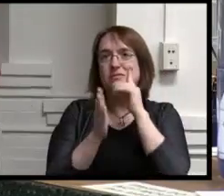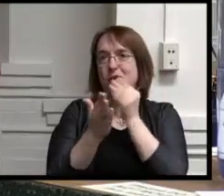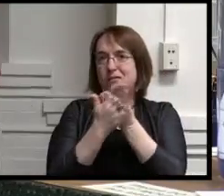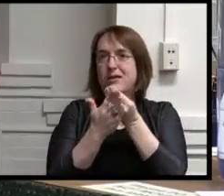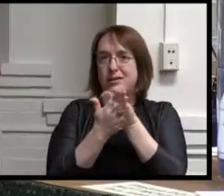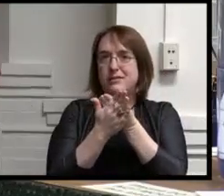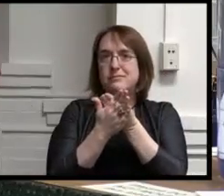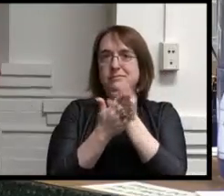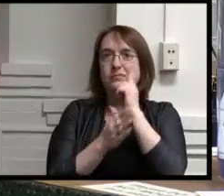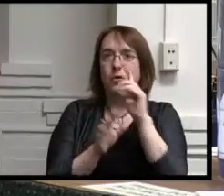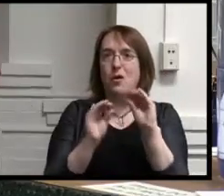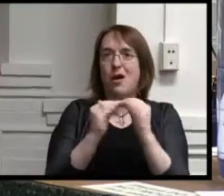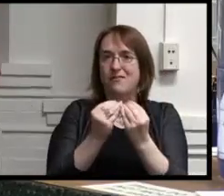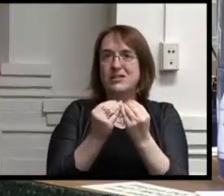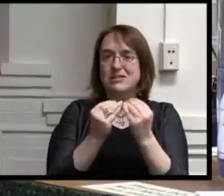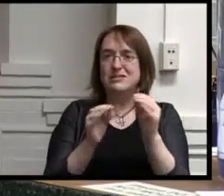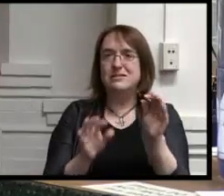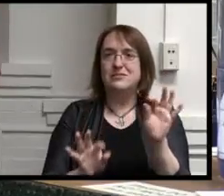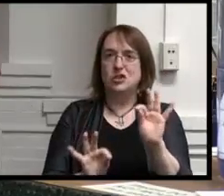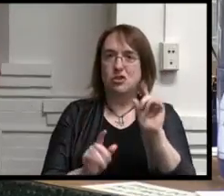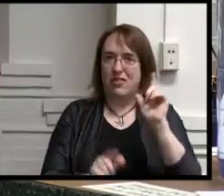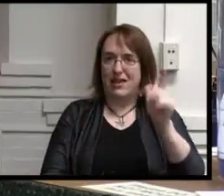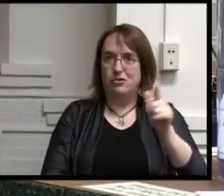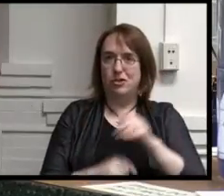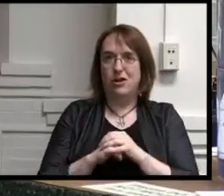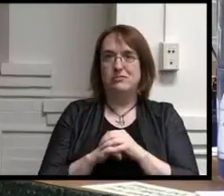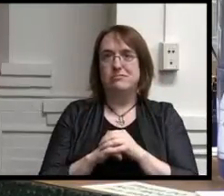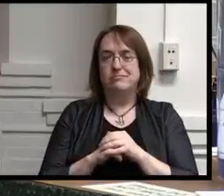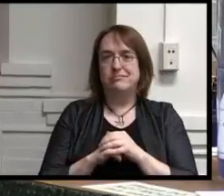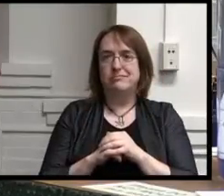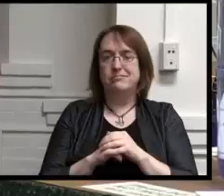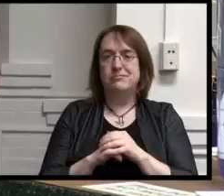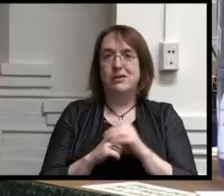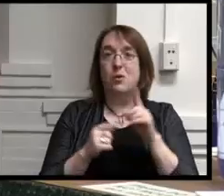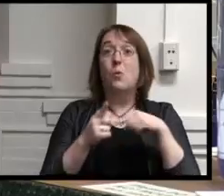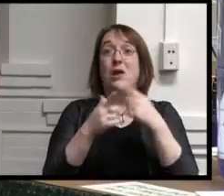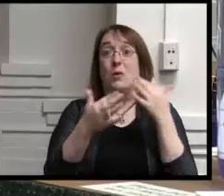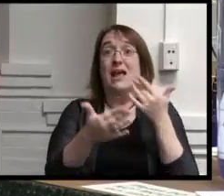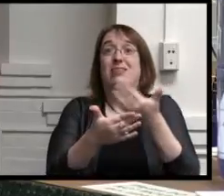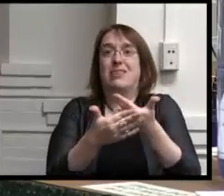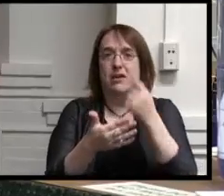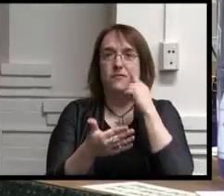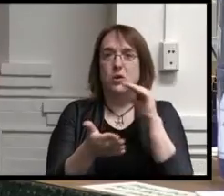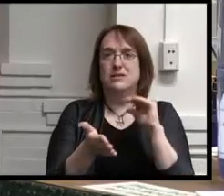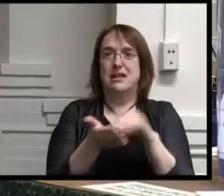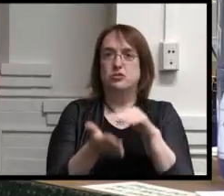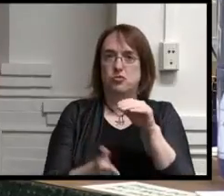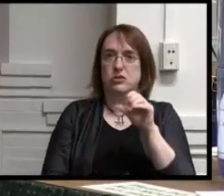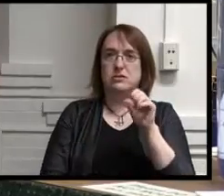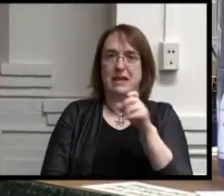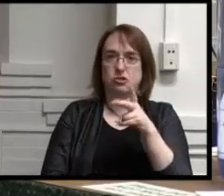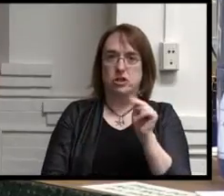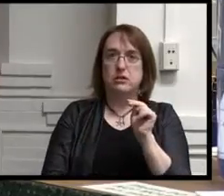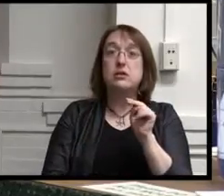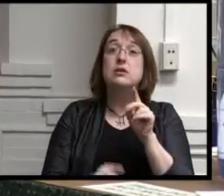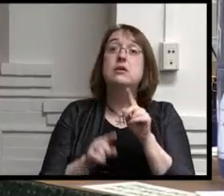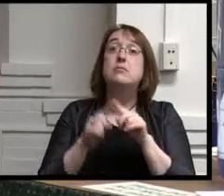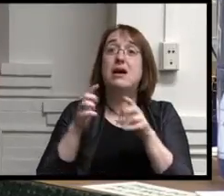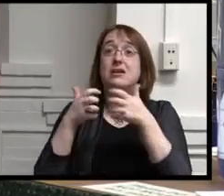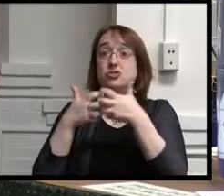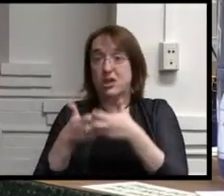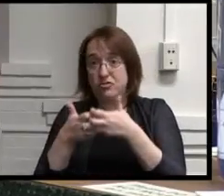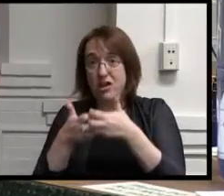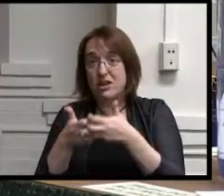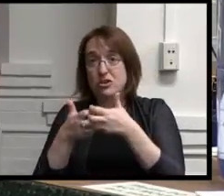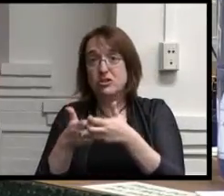of office furnishings for the administrative offices at Central when we get to that part of the job. But there'll be generators. We'll be